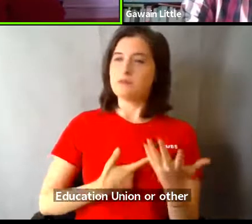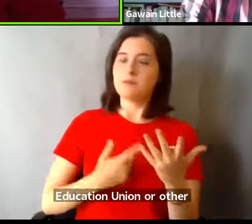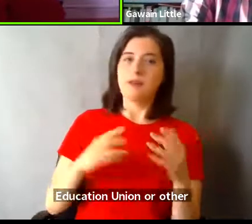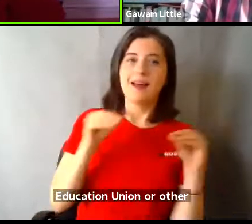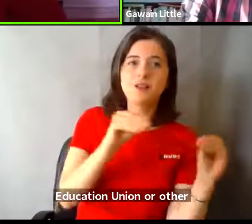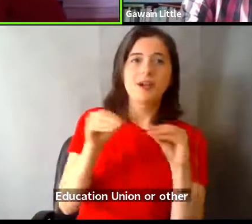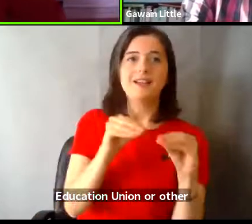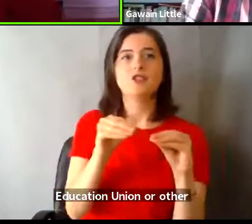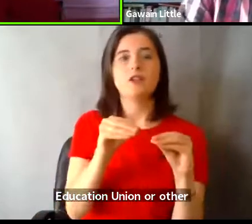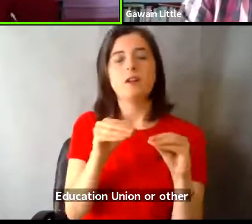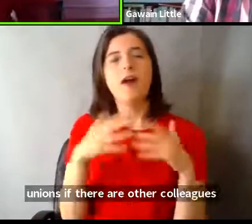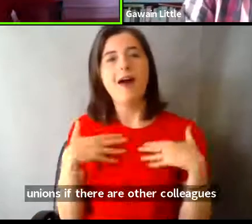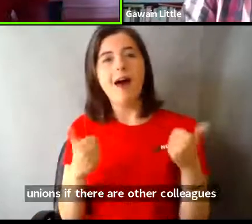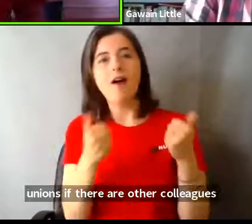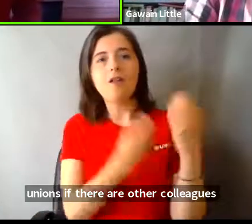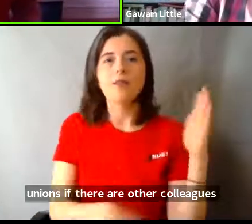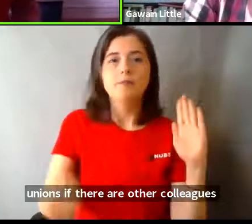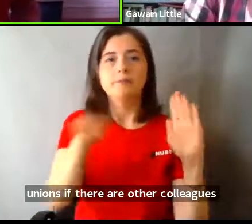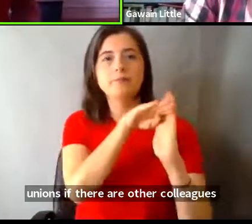forefront. Thanks very much.